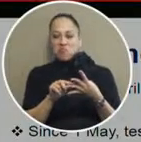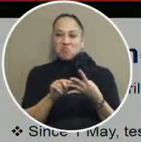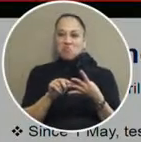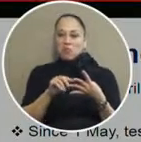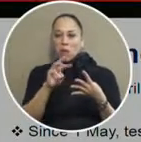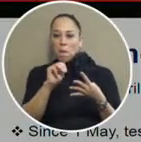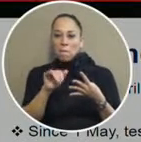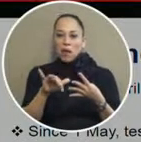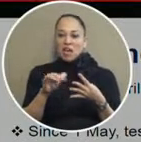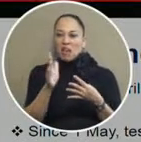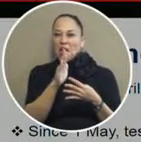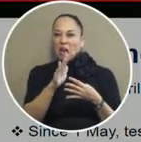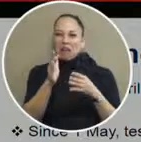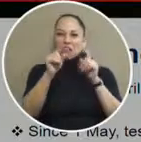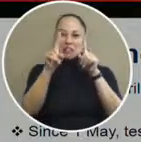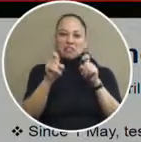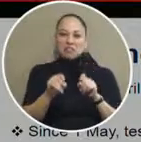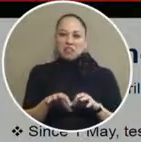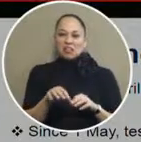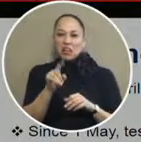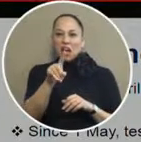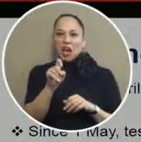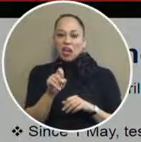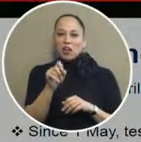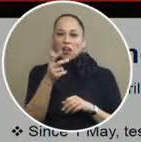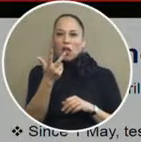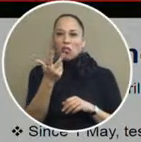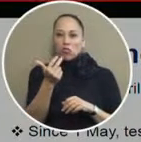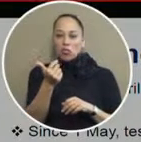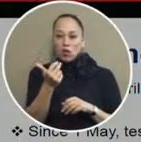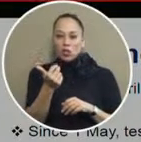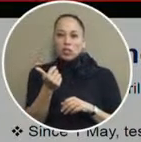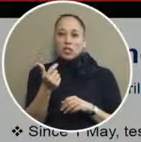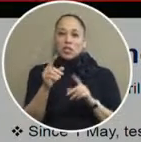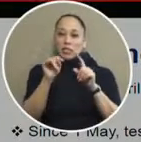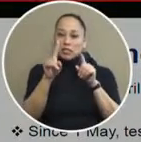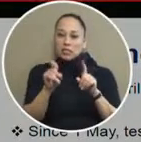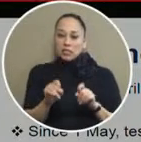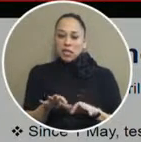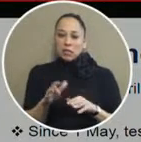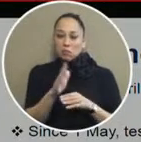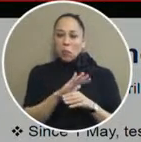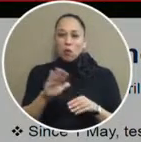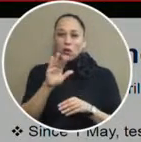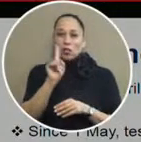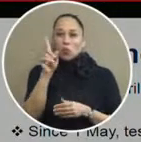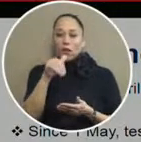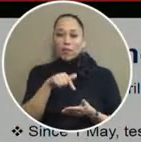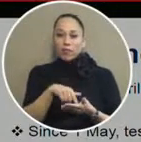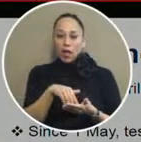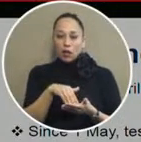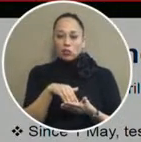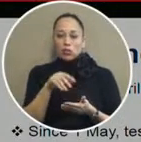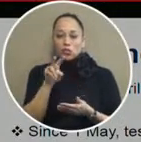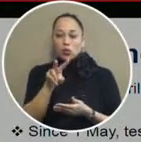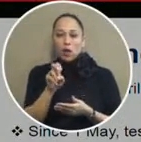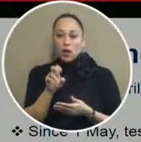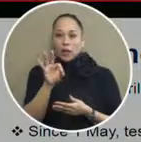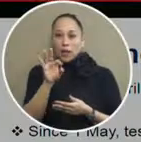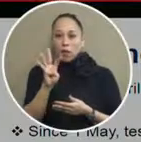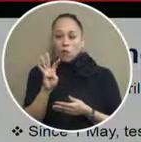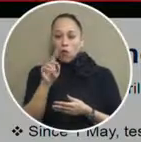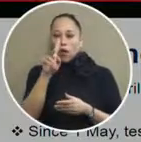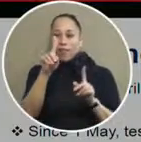daily average testing is at just under 1,300 tests a day. The average number is 1,294